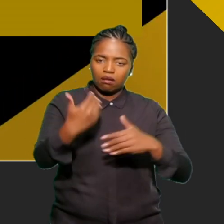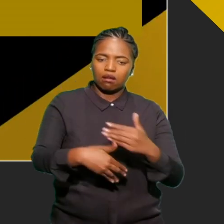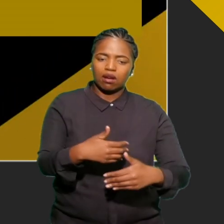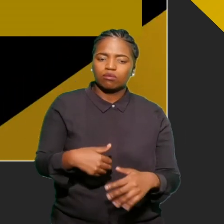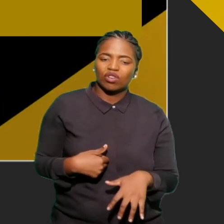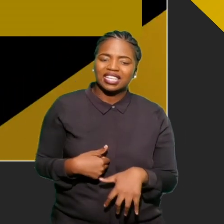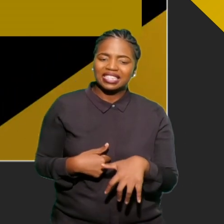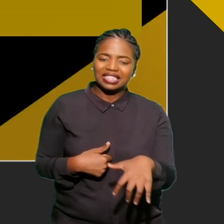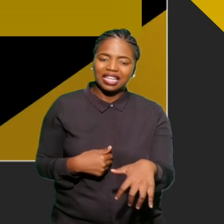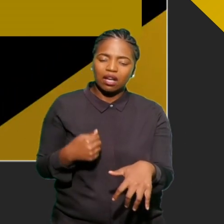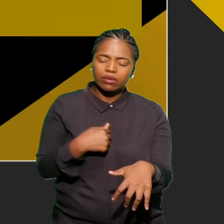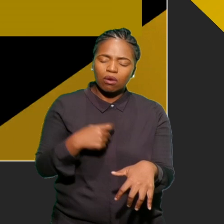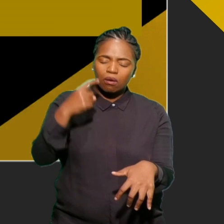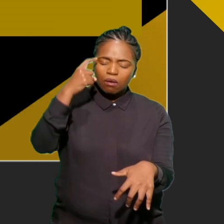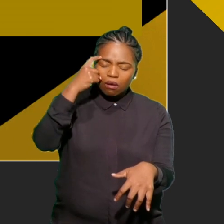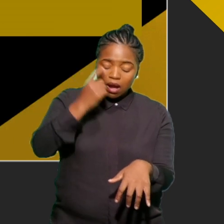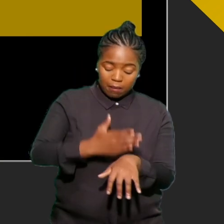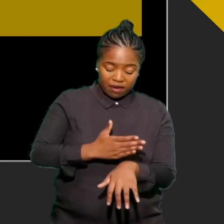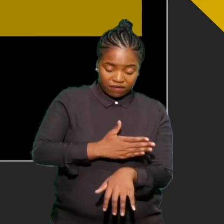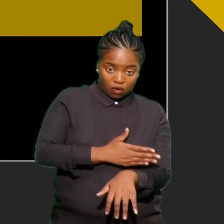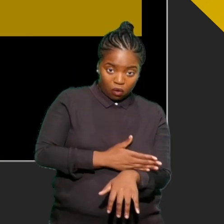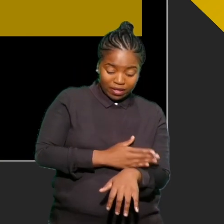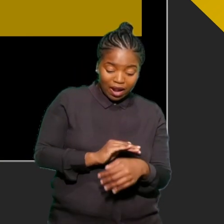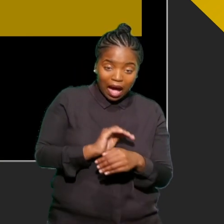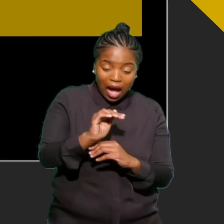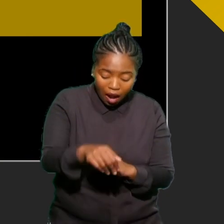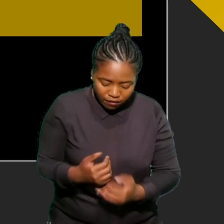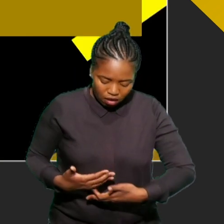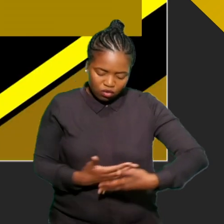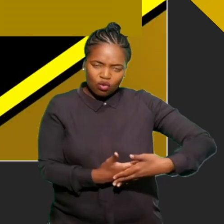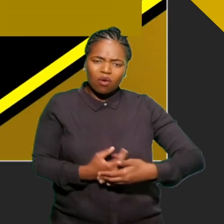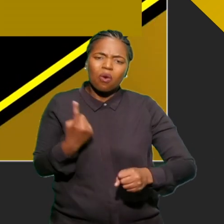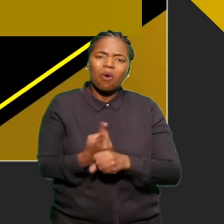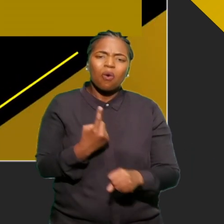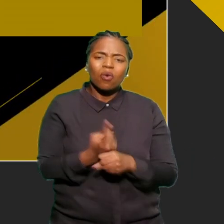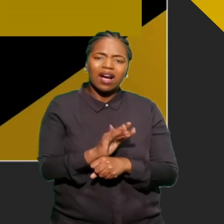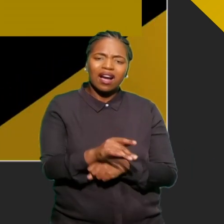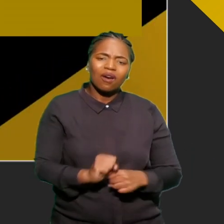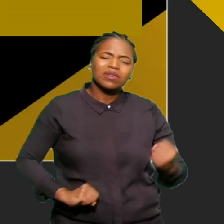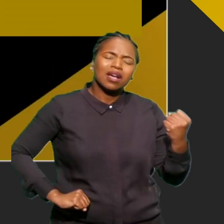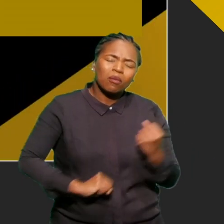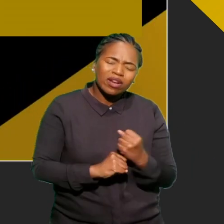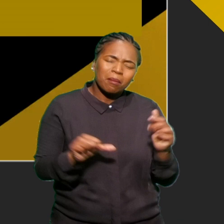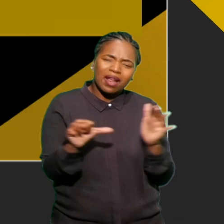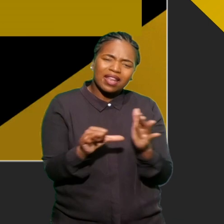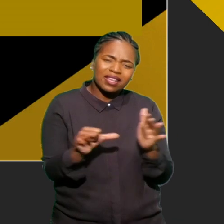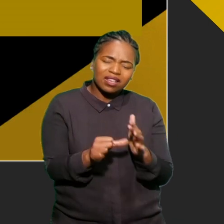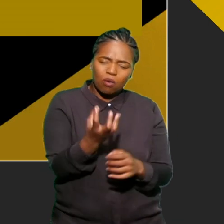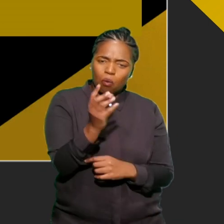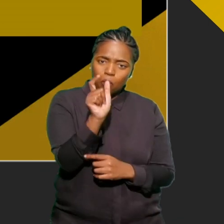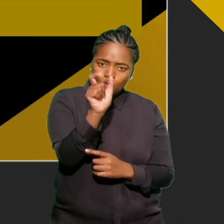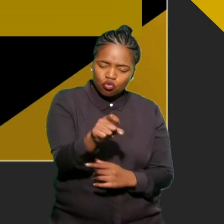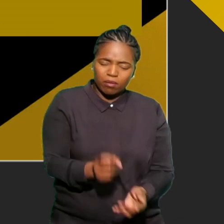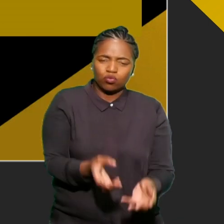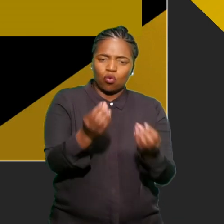Your prenatal depression and your postnatal depression, we always overlook the parental support is very important at this stage.